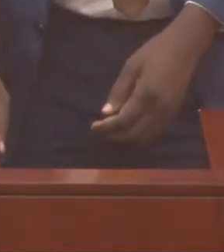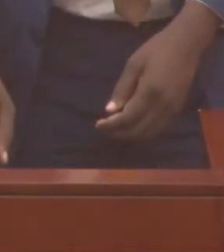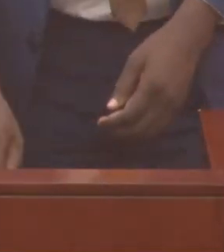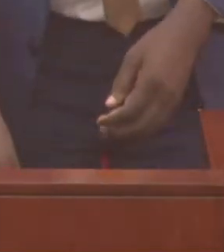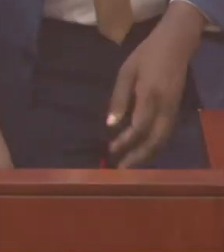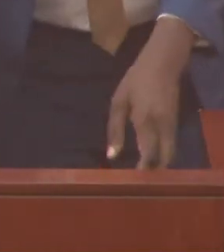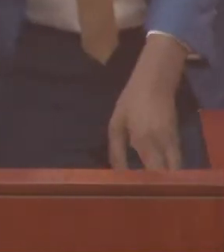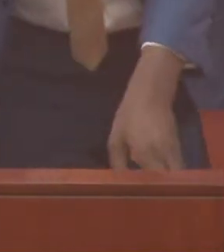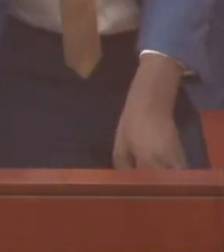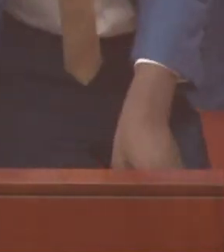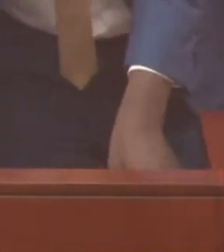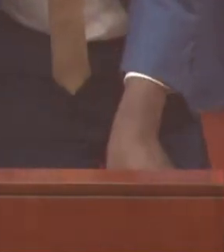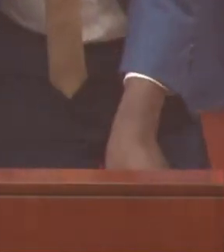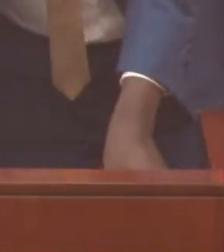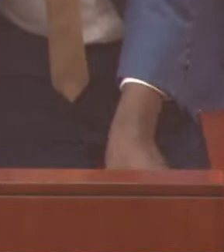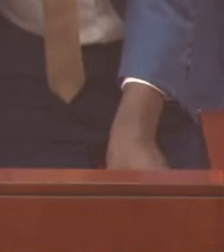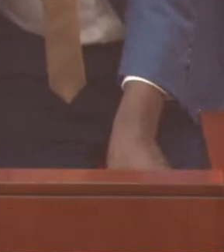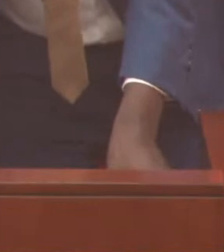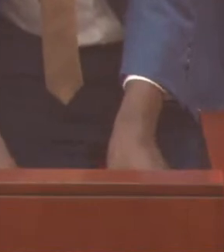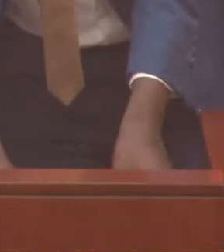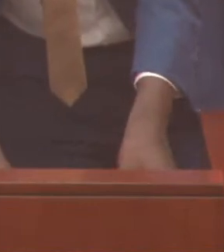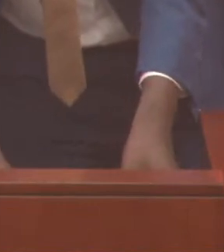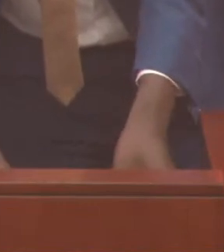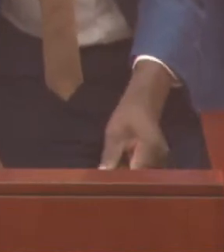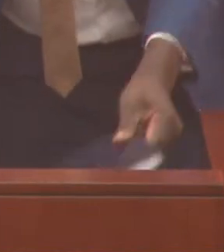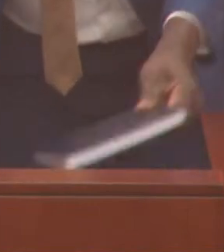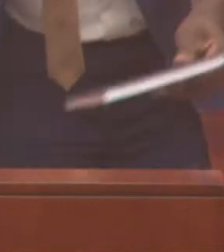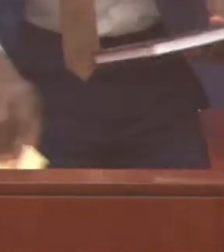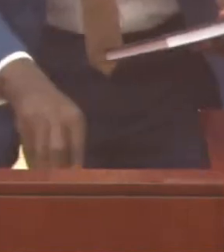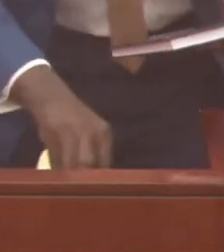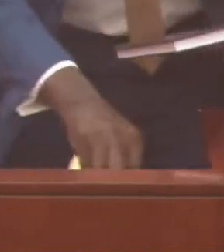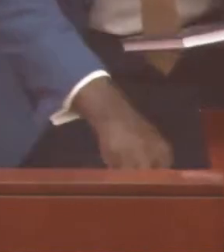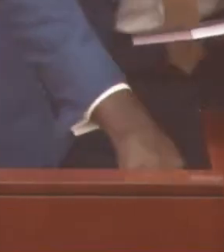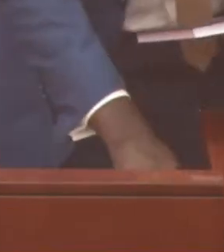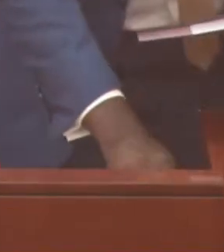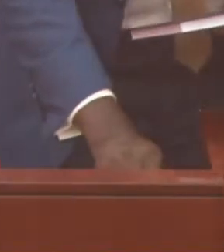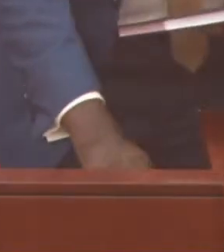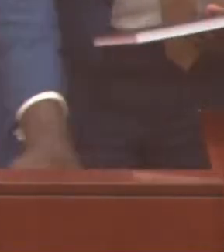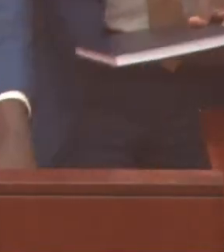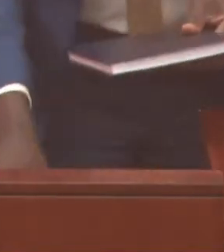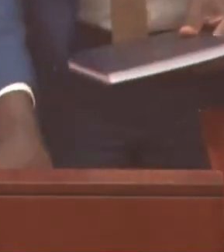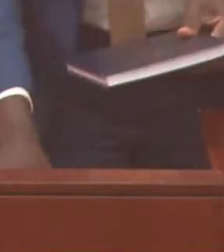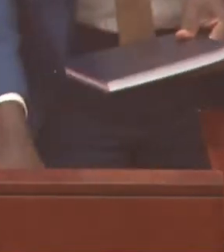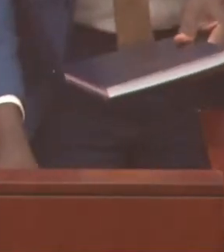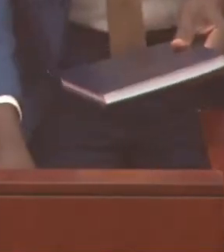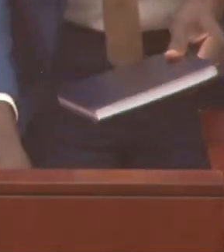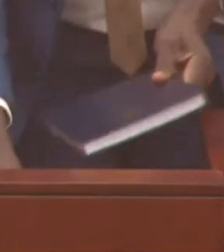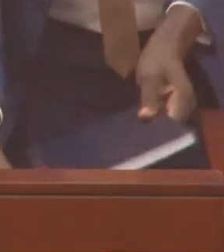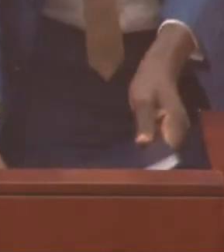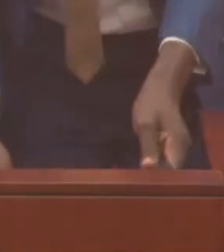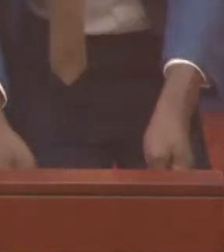well-spoken. This one, I think something slipped by you,